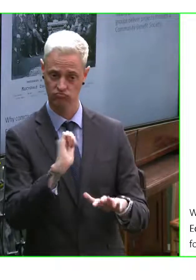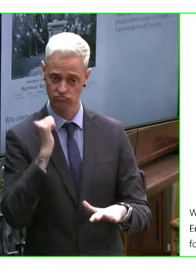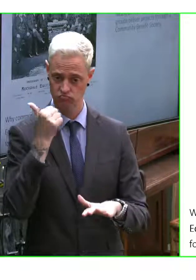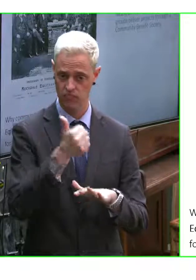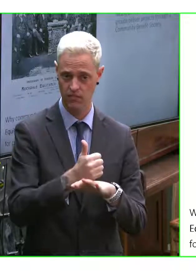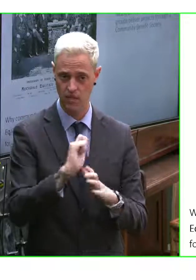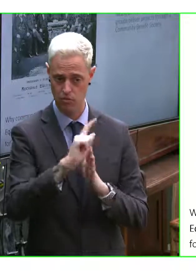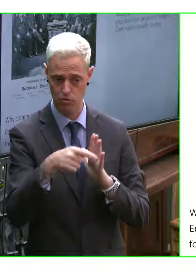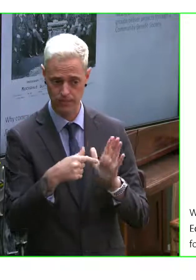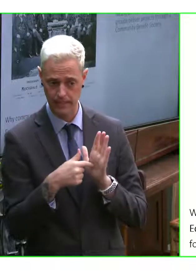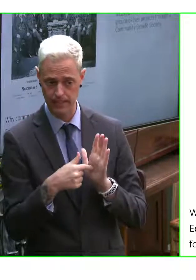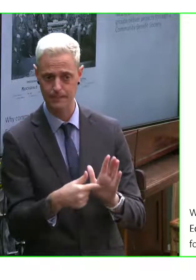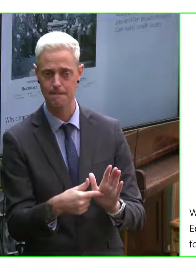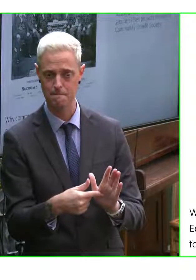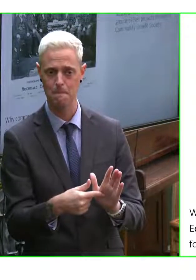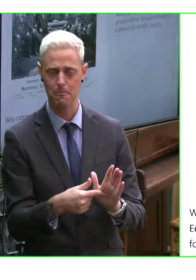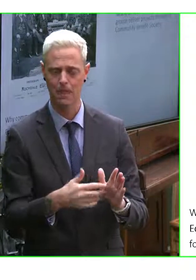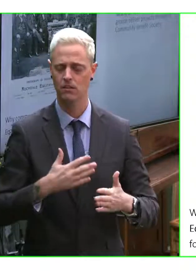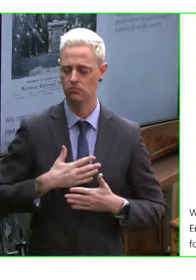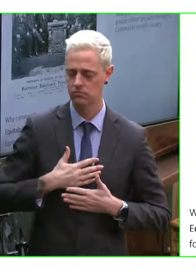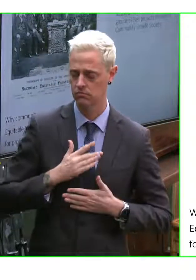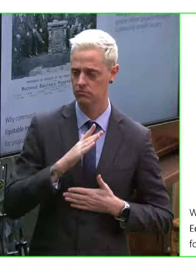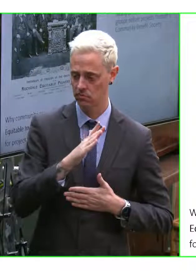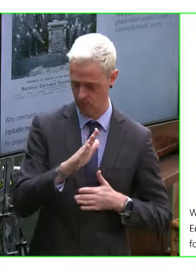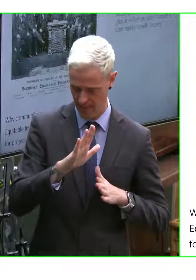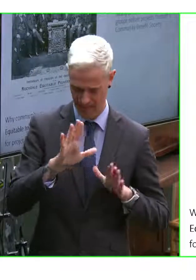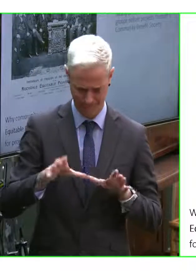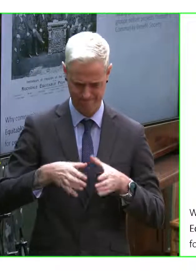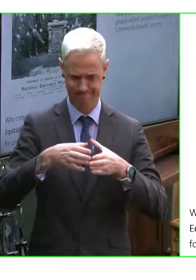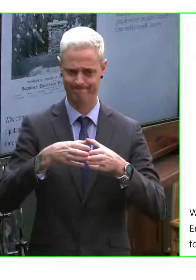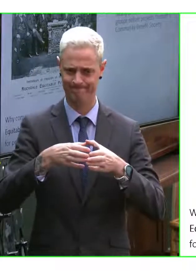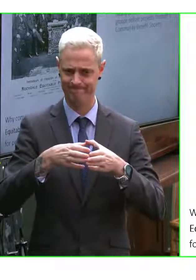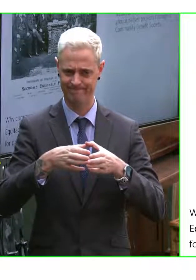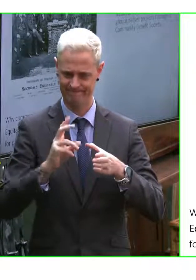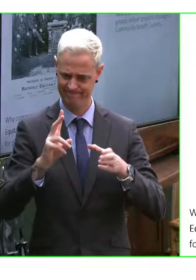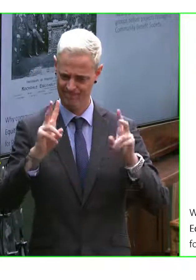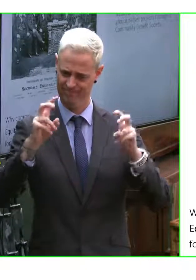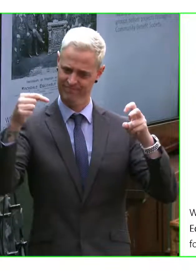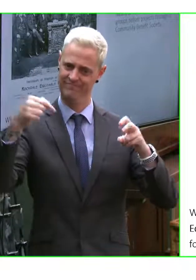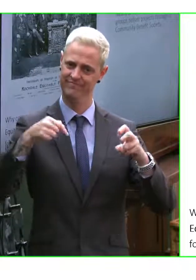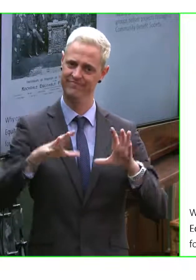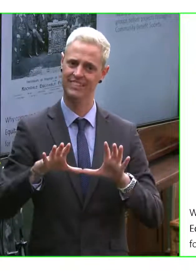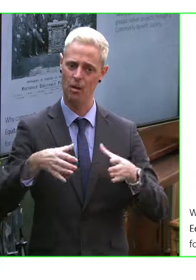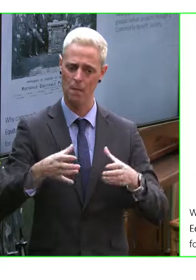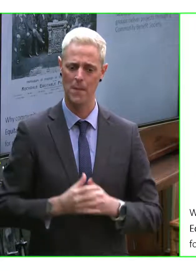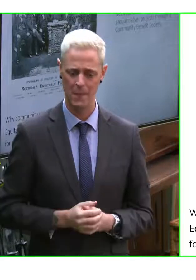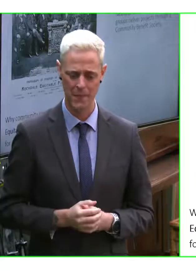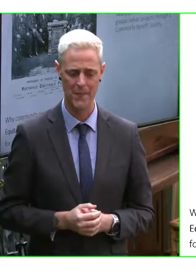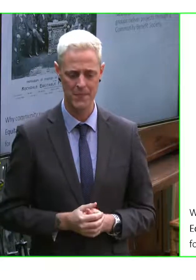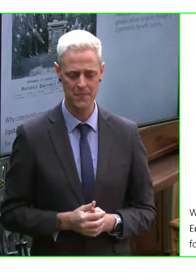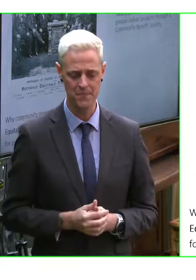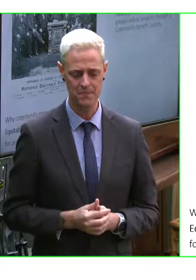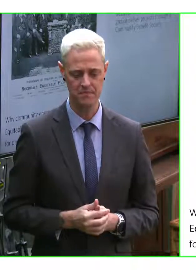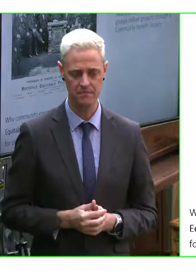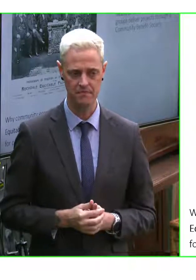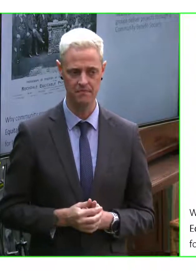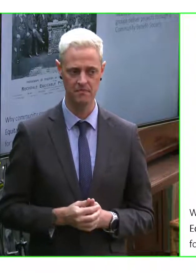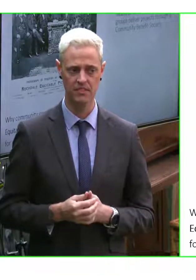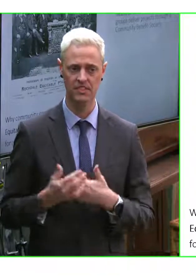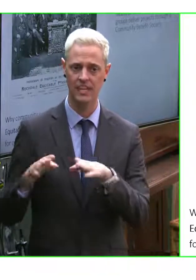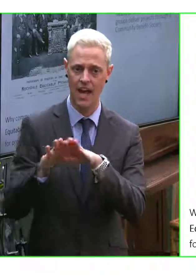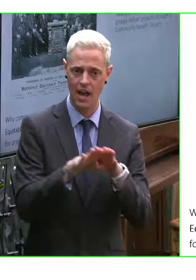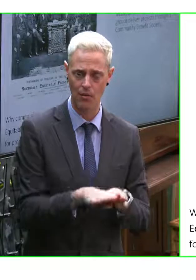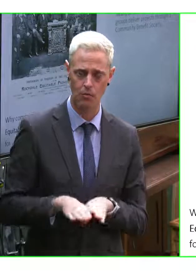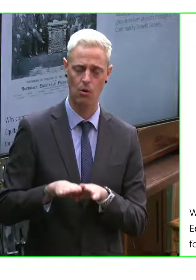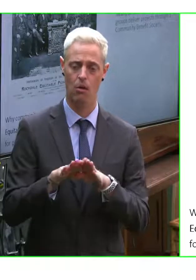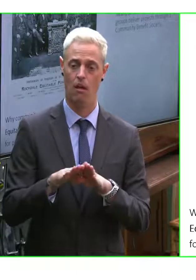their project, their entity that they develop. So it's all about equitable investment